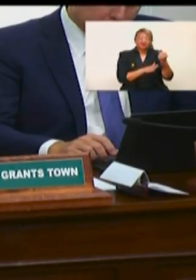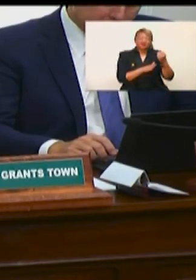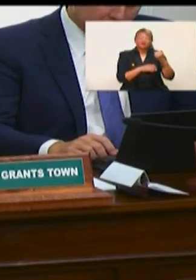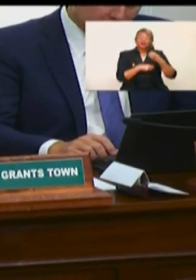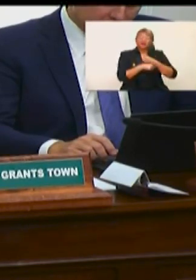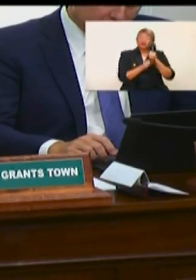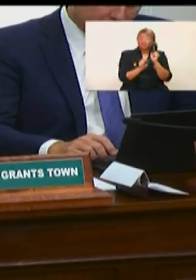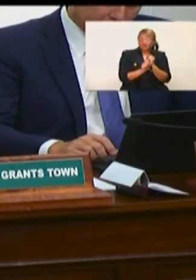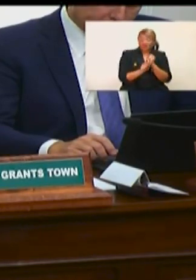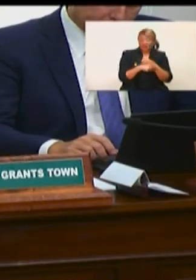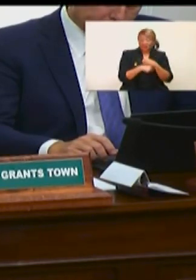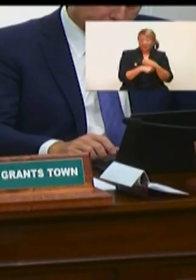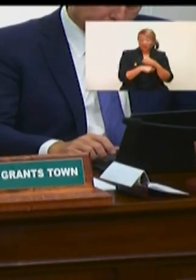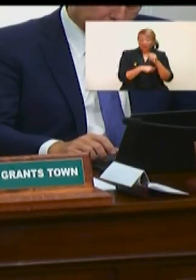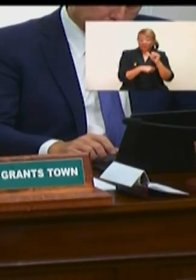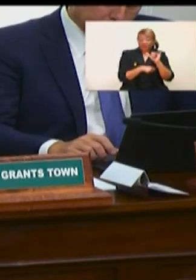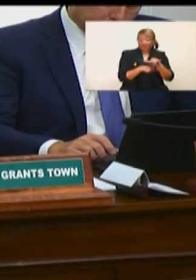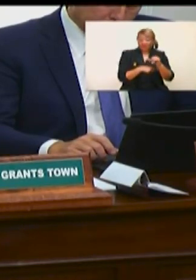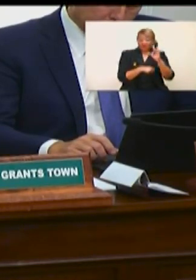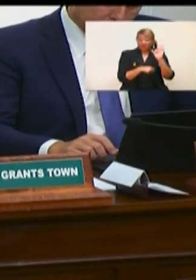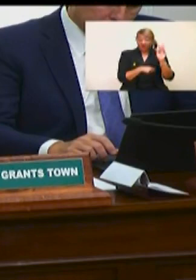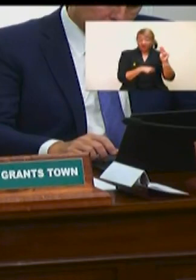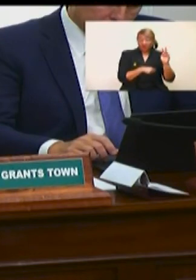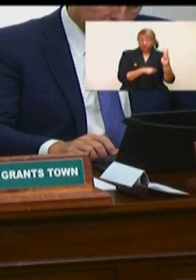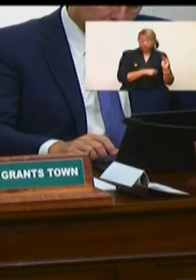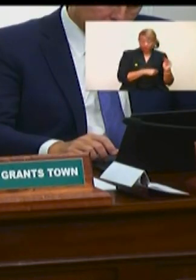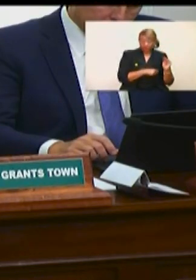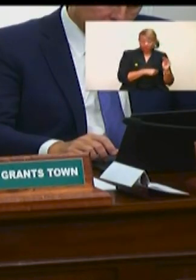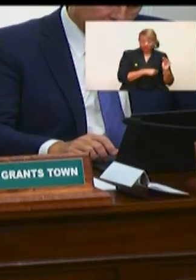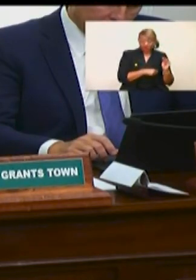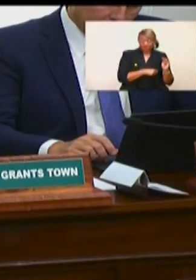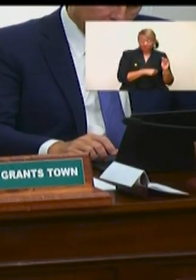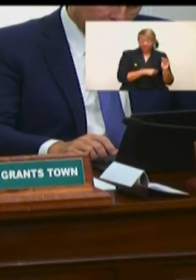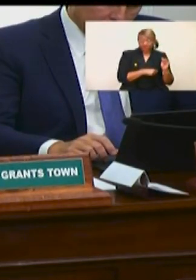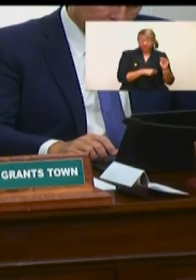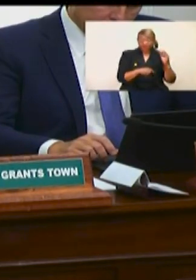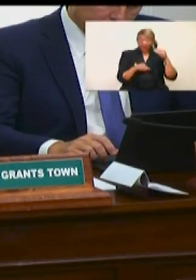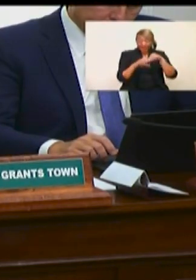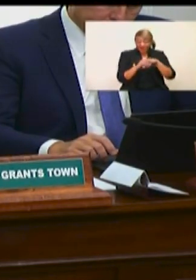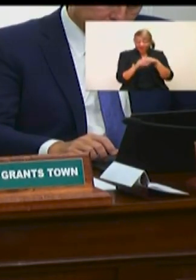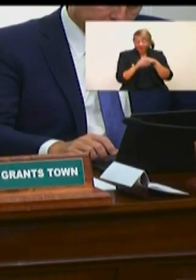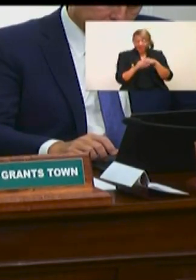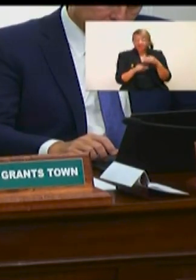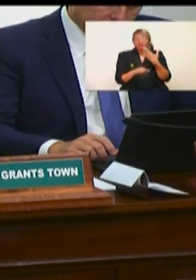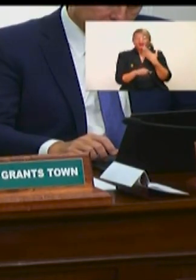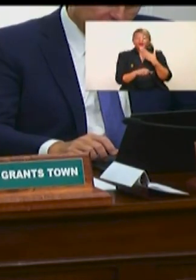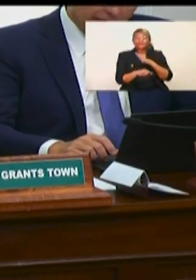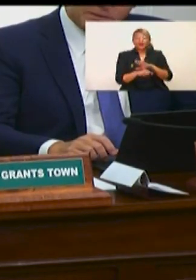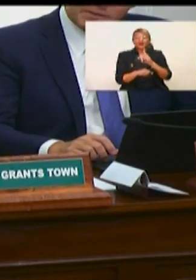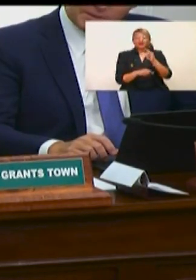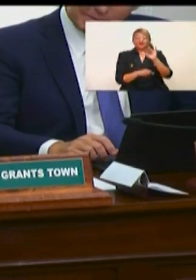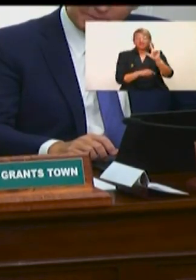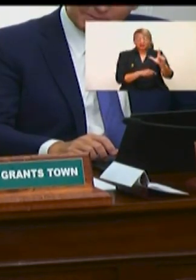made that the Free National Movement entered into a bad deal. Yes.